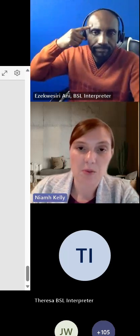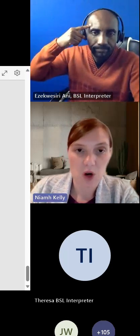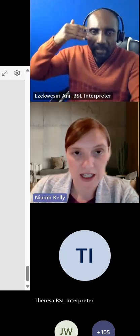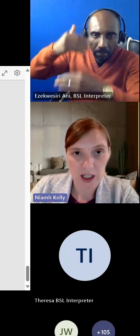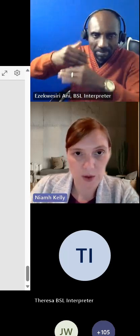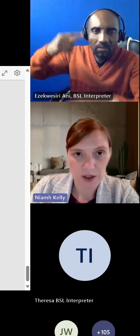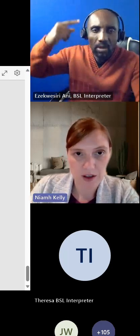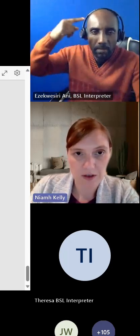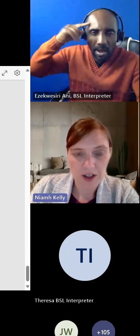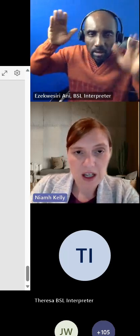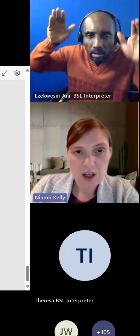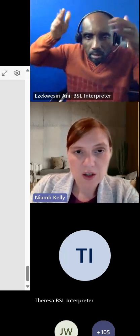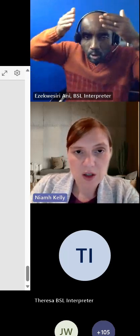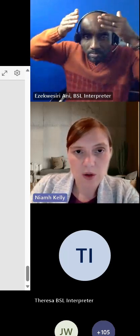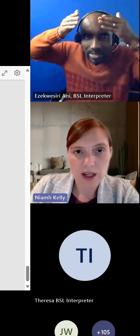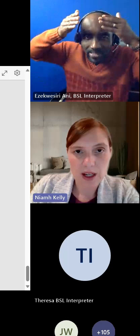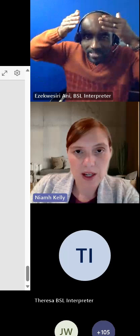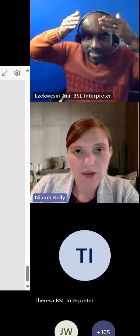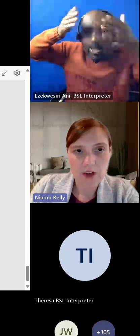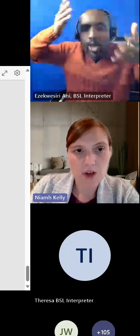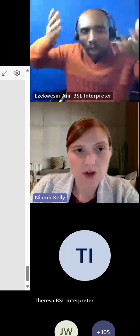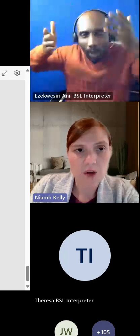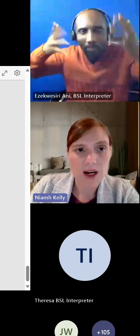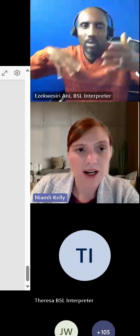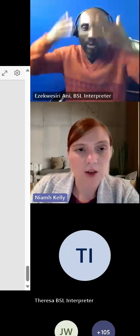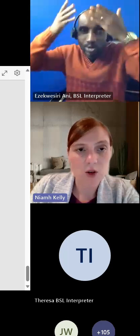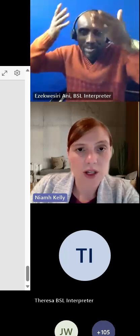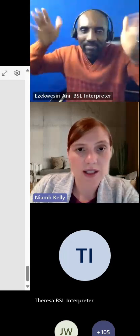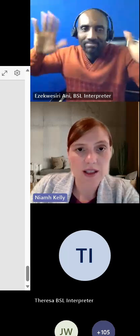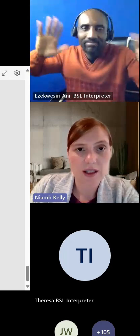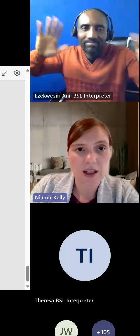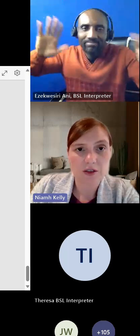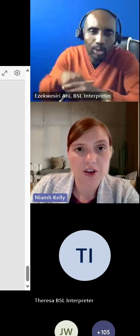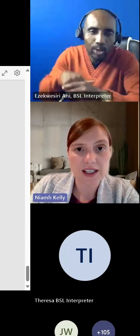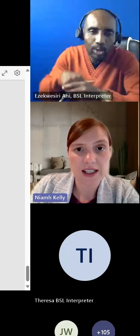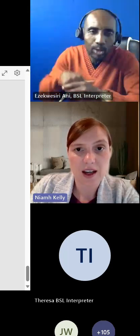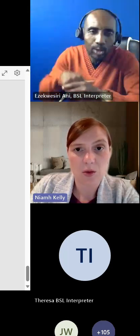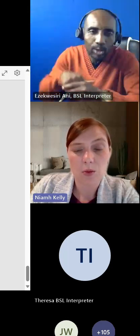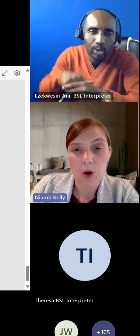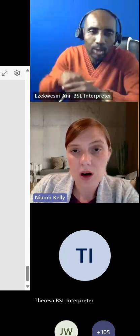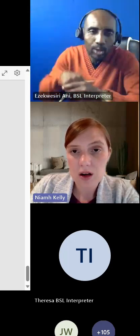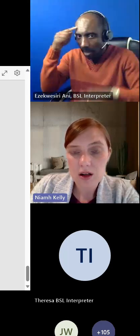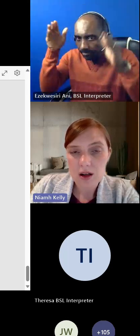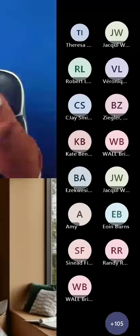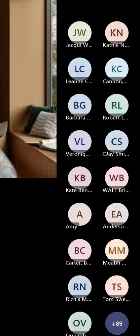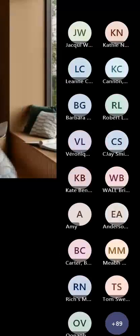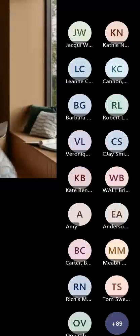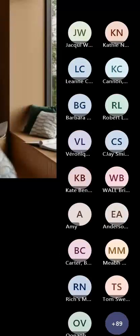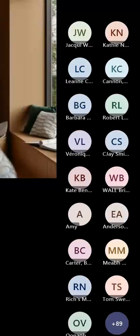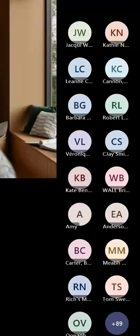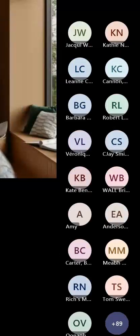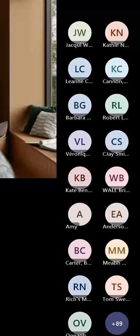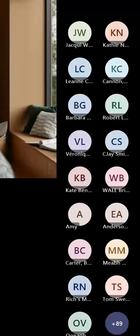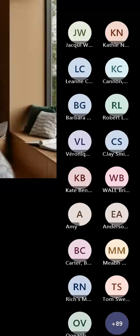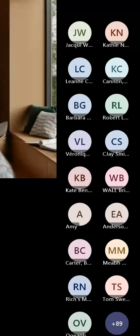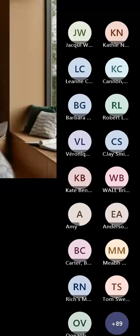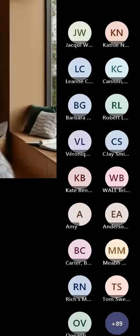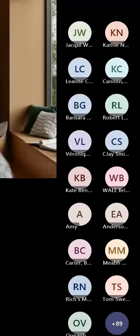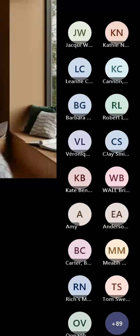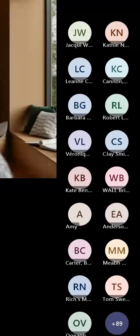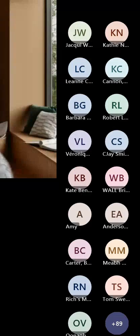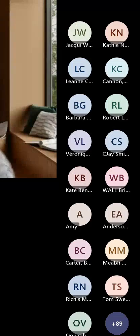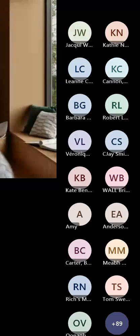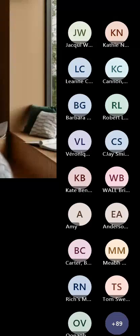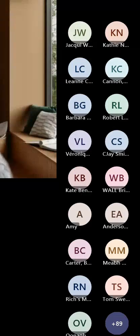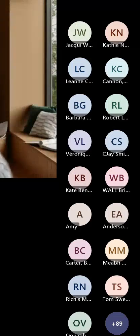trying to make it more inclusive. So if you are interested in finding out more about maybe bringing